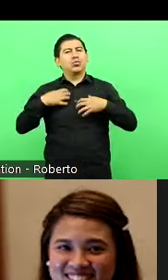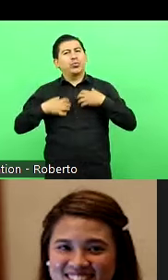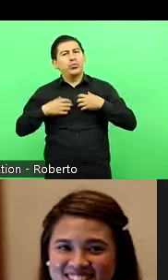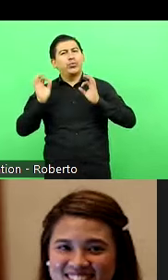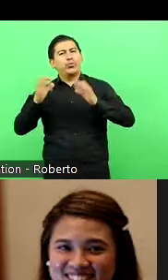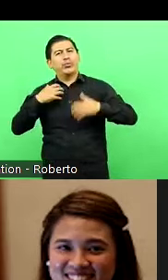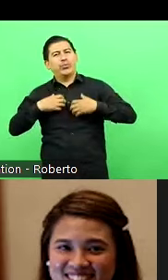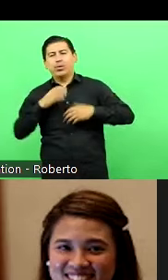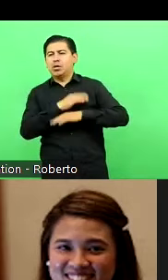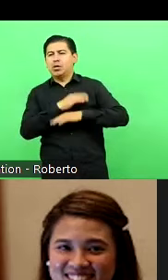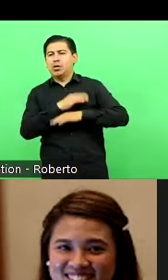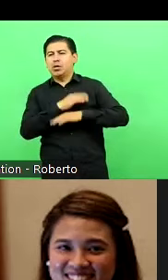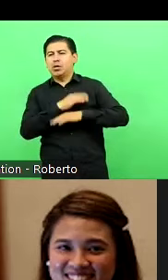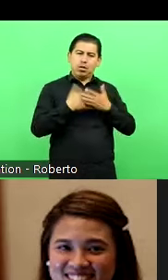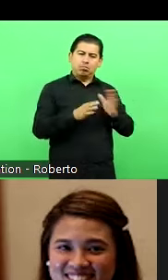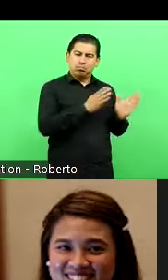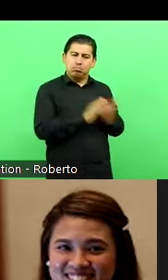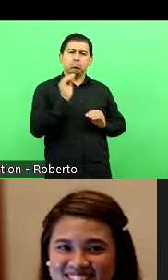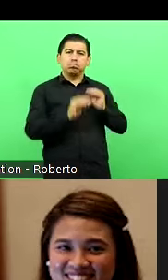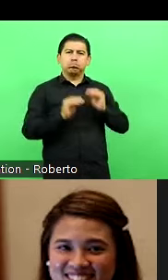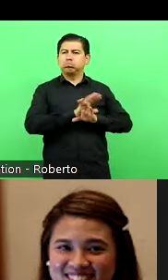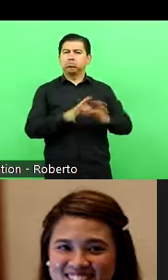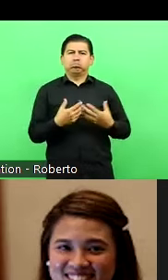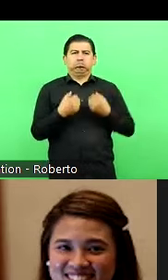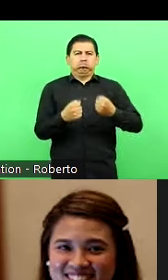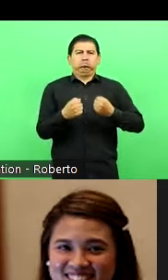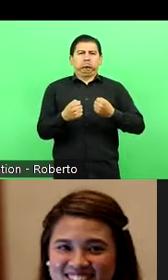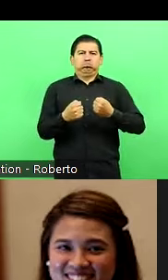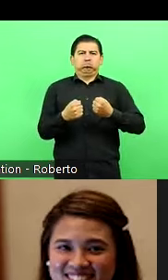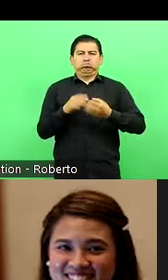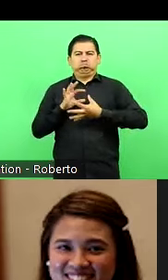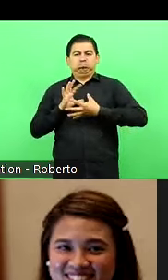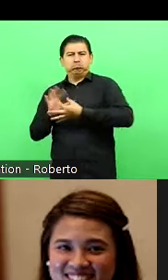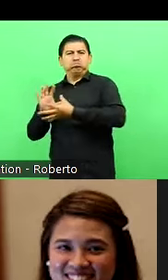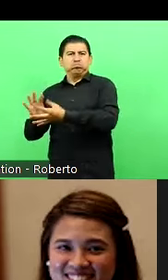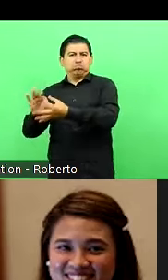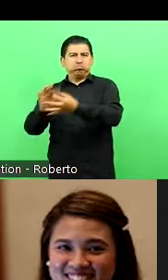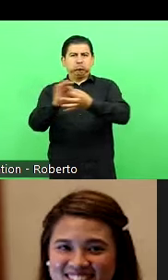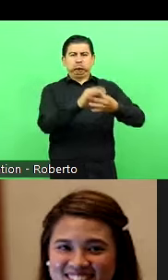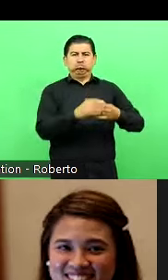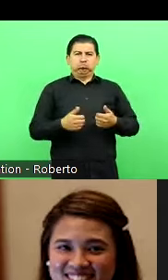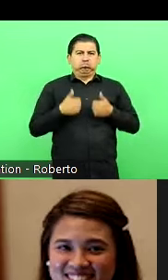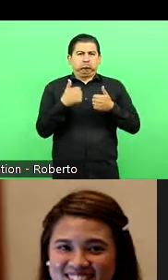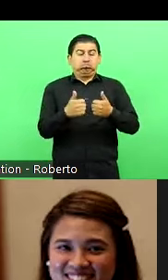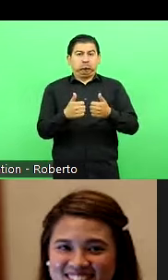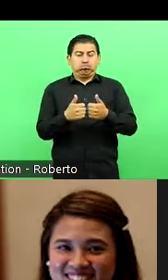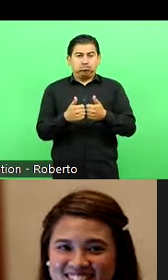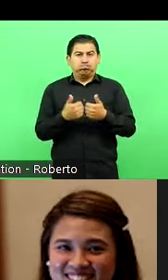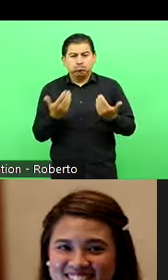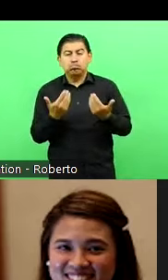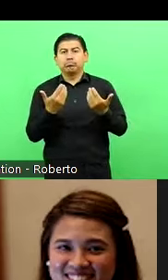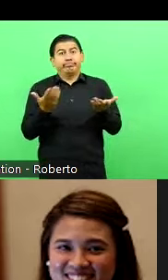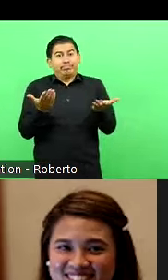have the Public Act 10121. It's a national law that determines the the